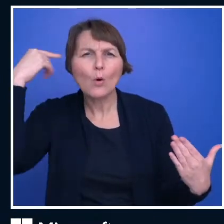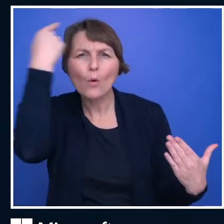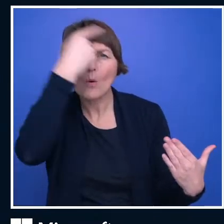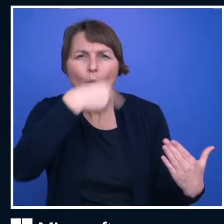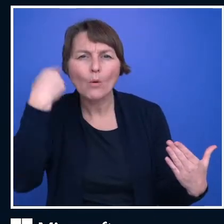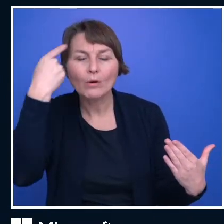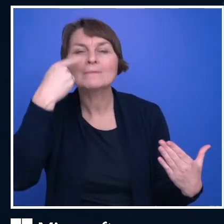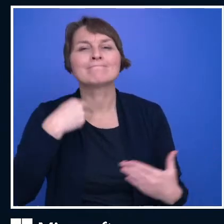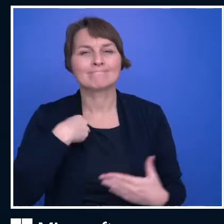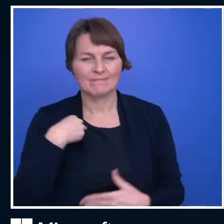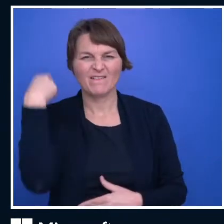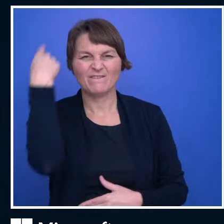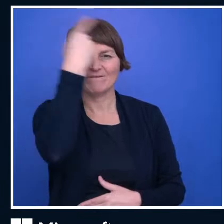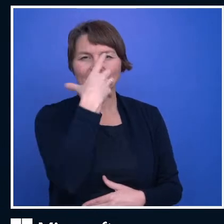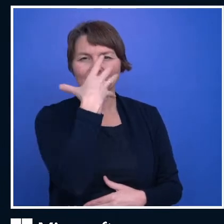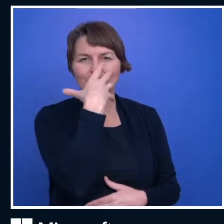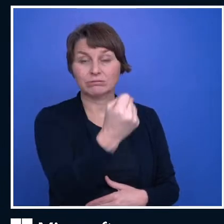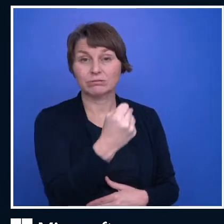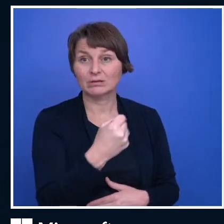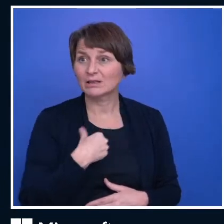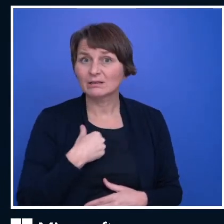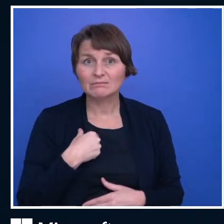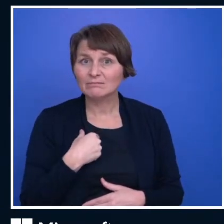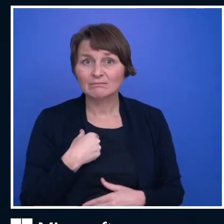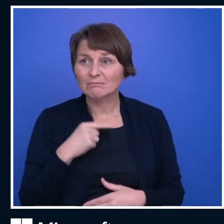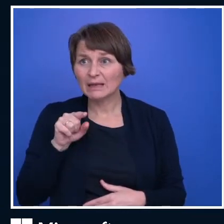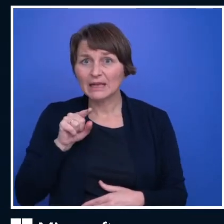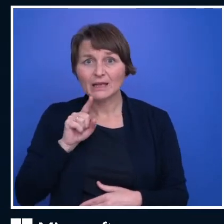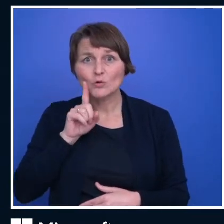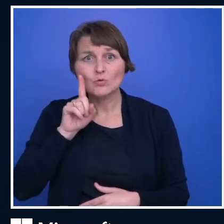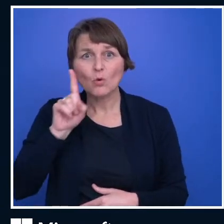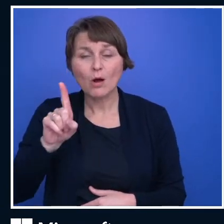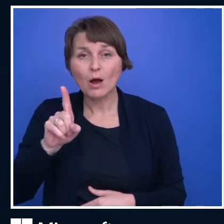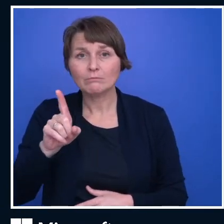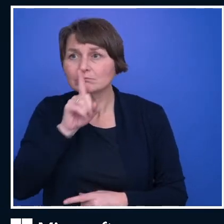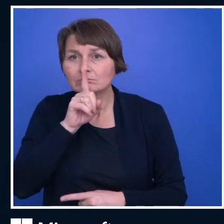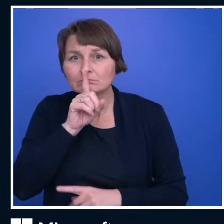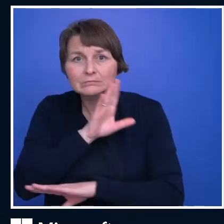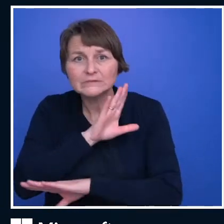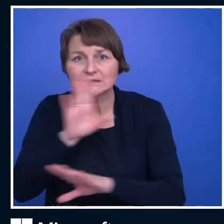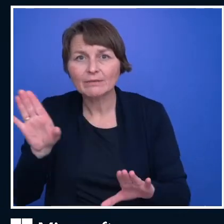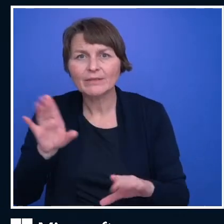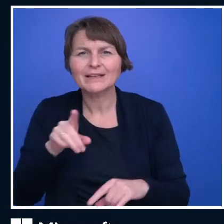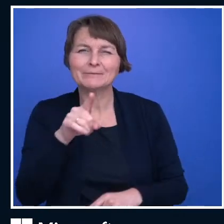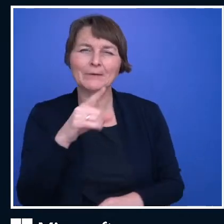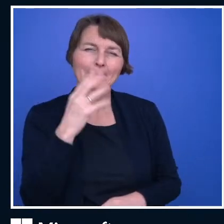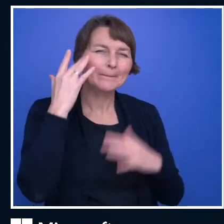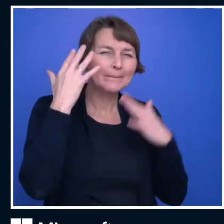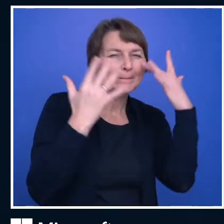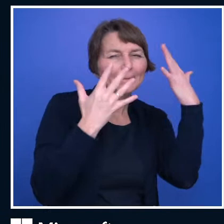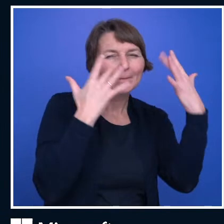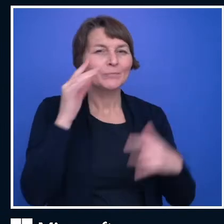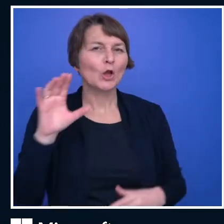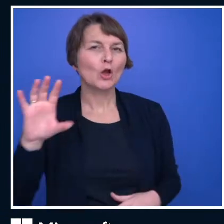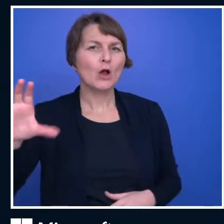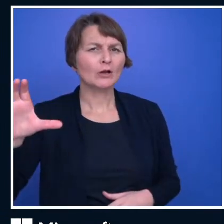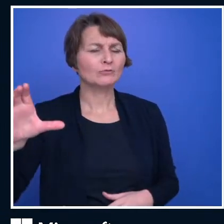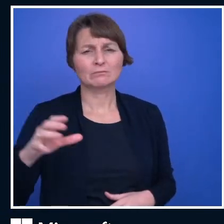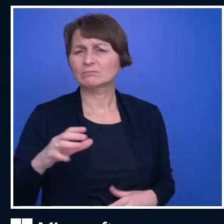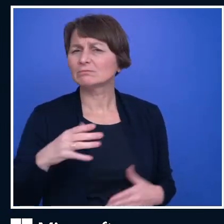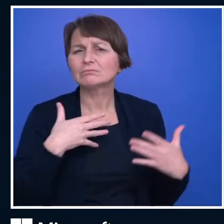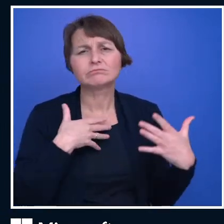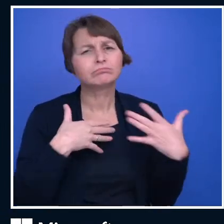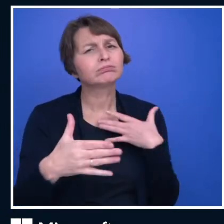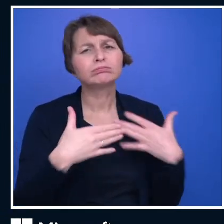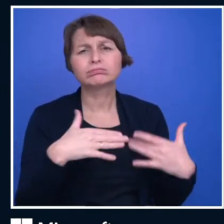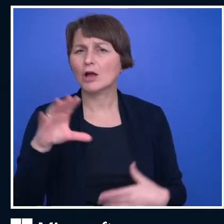because I had not even reached the counter. Now, you may be asking, what country is this? It doesn't matter what country. This is